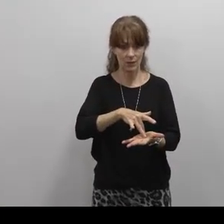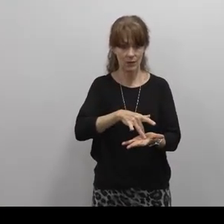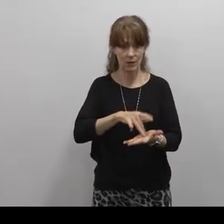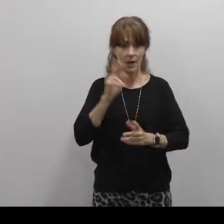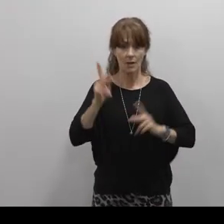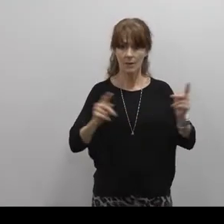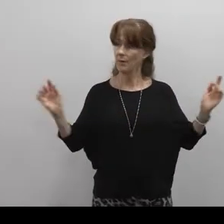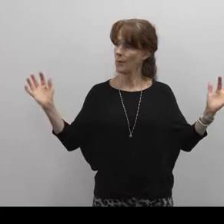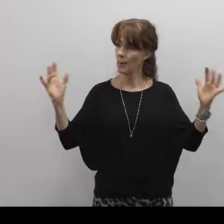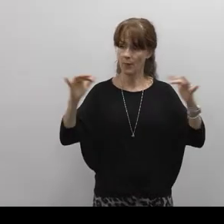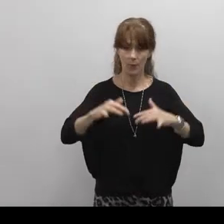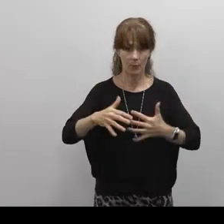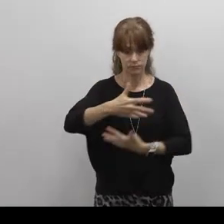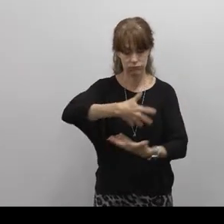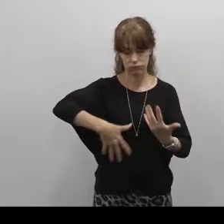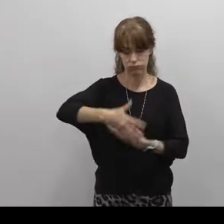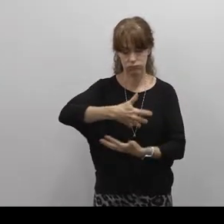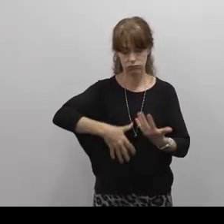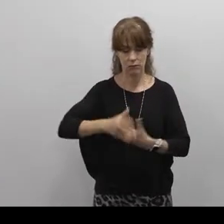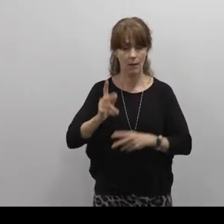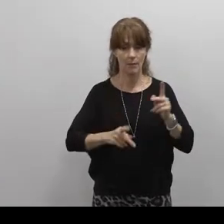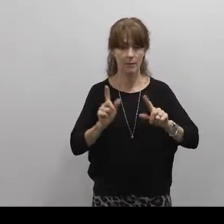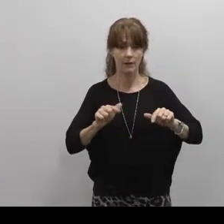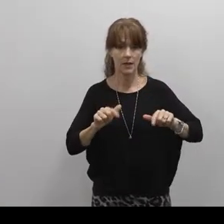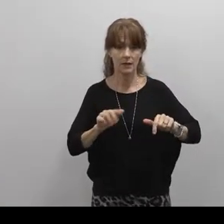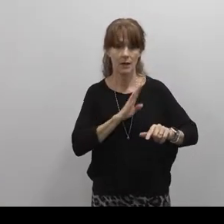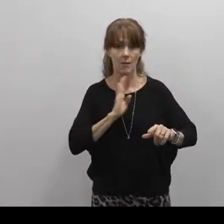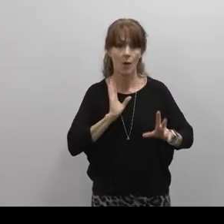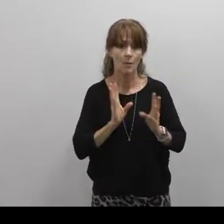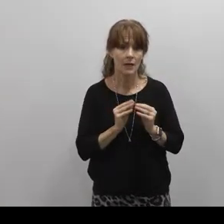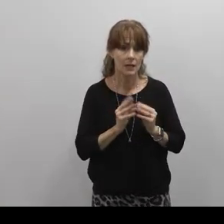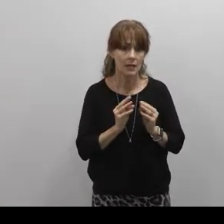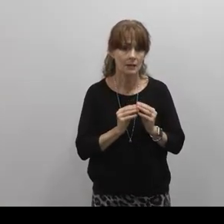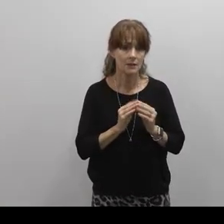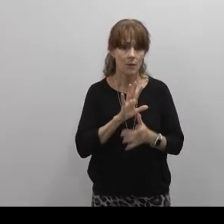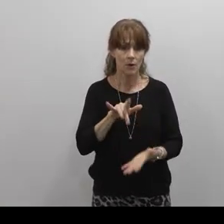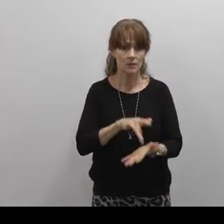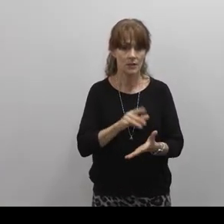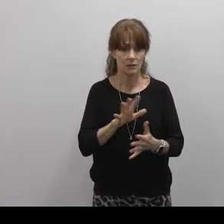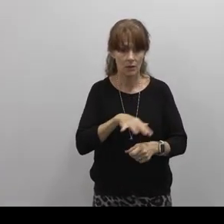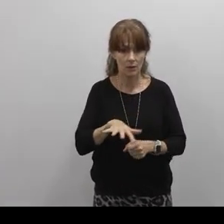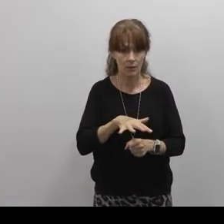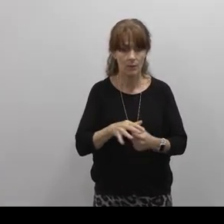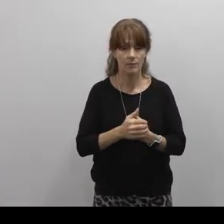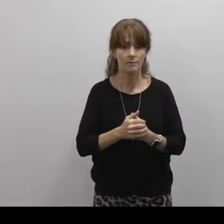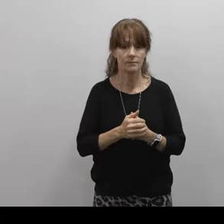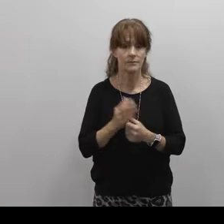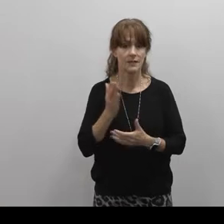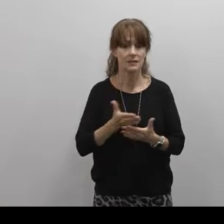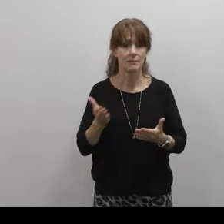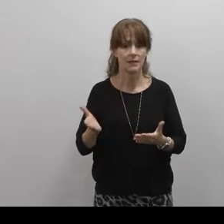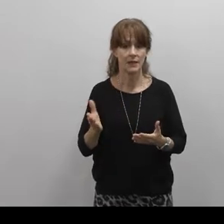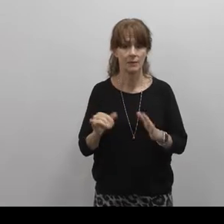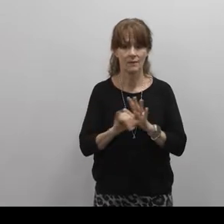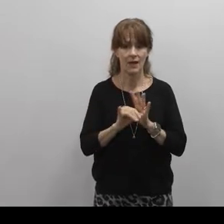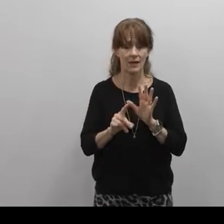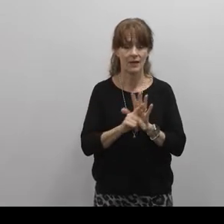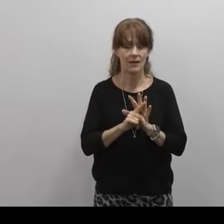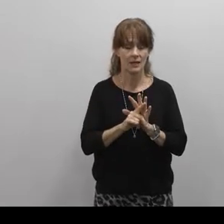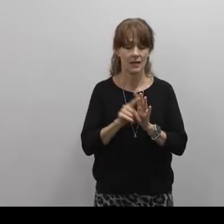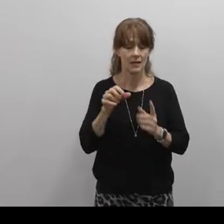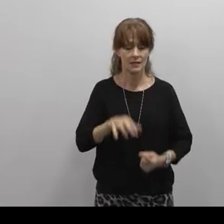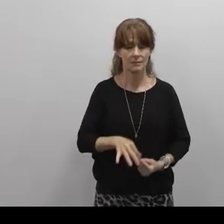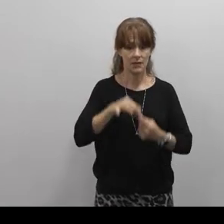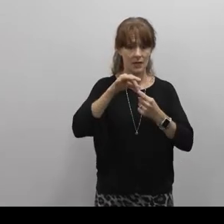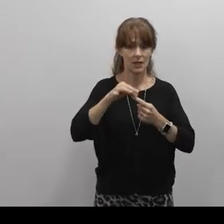folks to engage centrally in the district, where we get folks to attend our board meetings perhaps in a more central location, and that's something we have identified via this